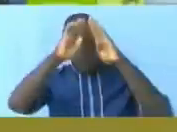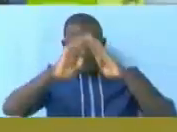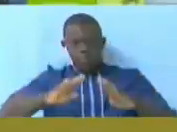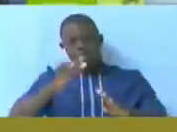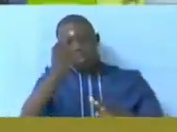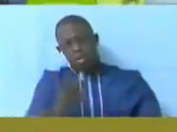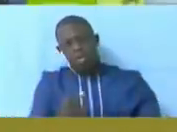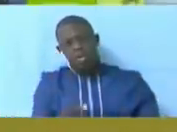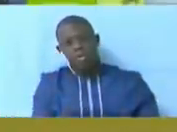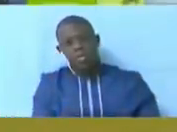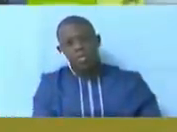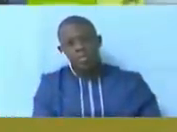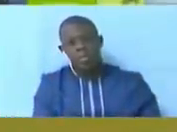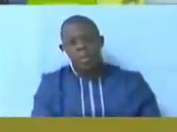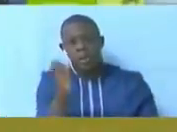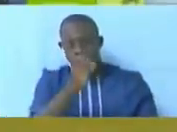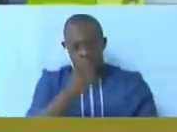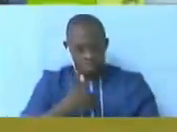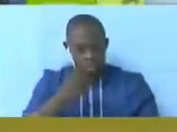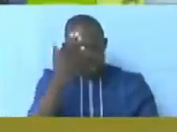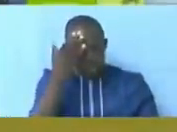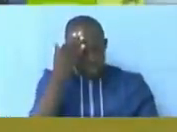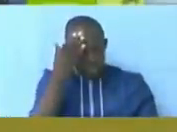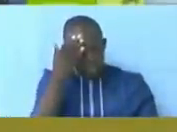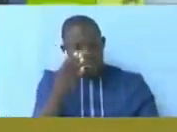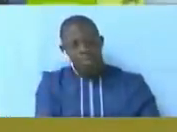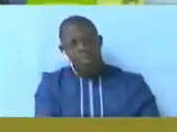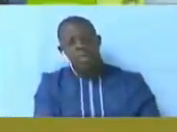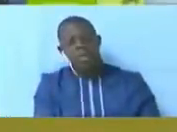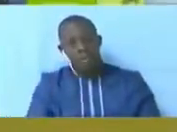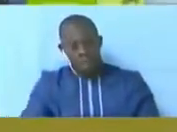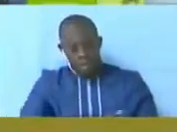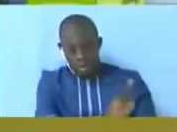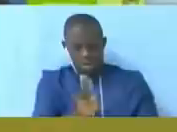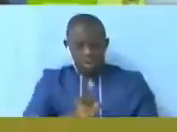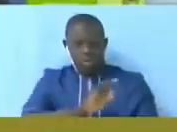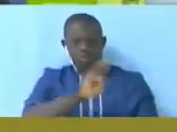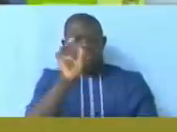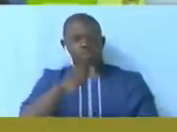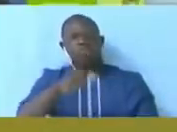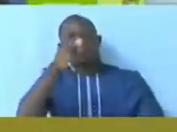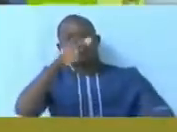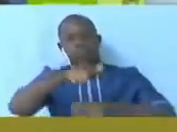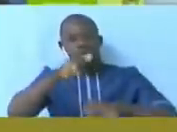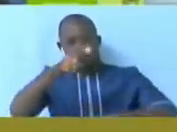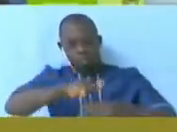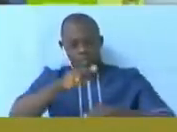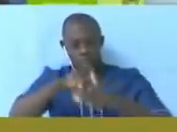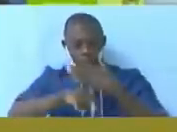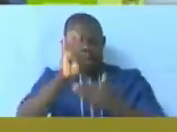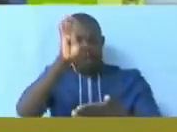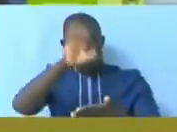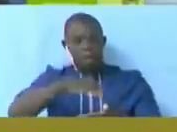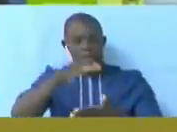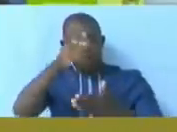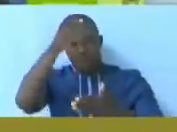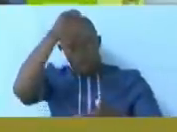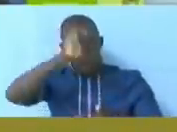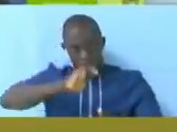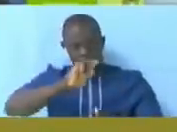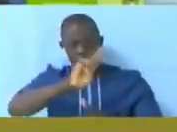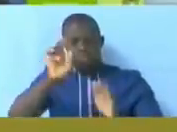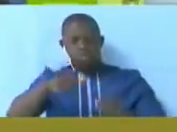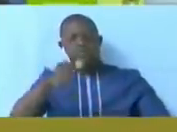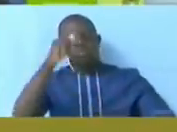to namanke Banjul police. Because I knew. Katu nganyi lonko. That they would not have been tortured in Banjul police. Banjul police mote